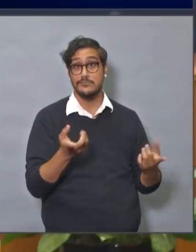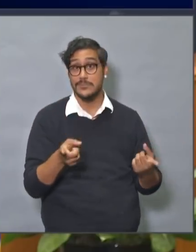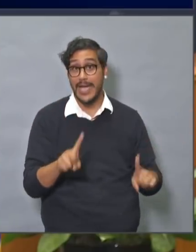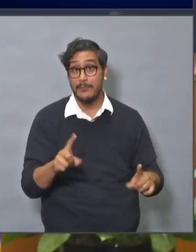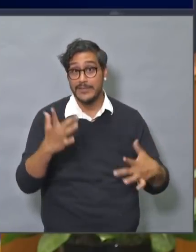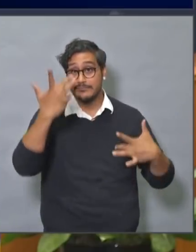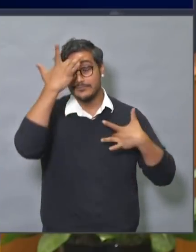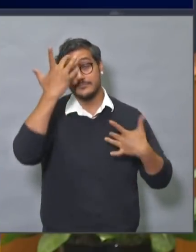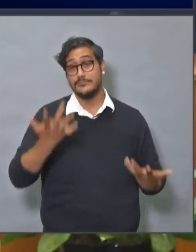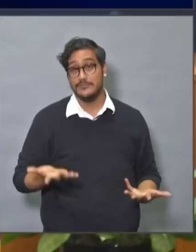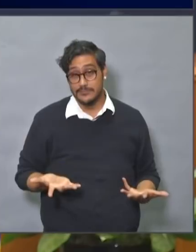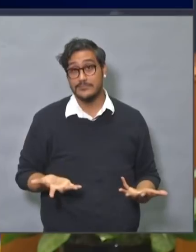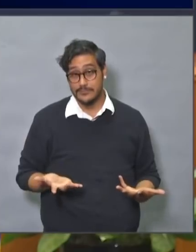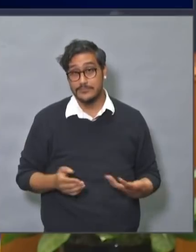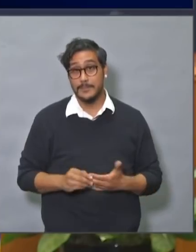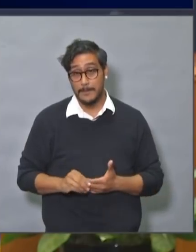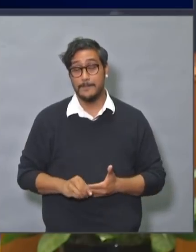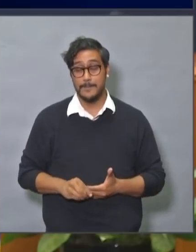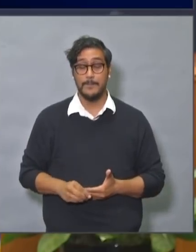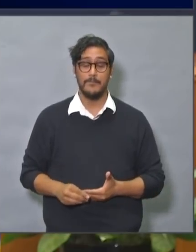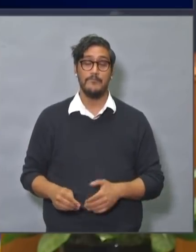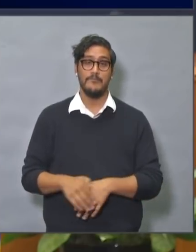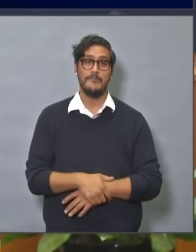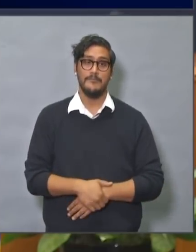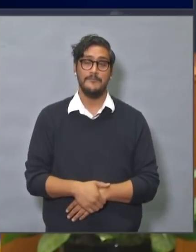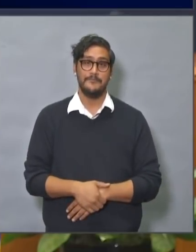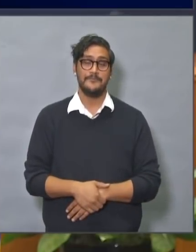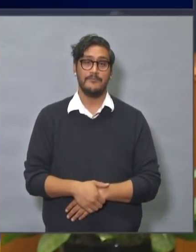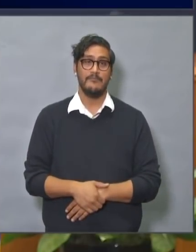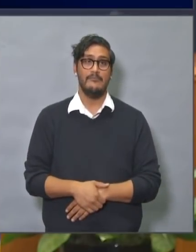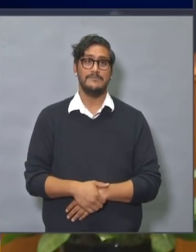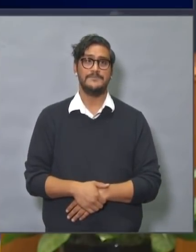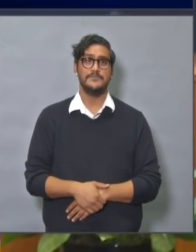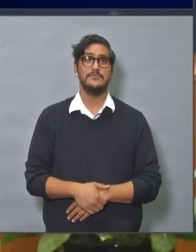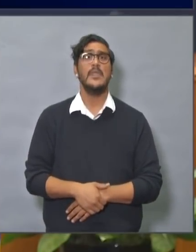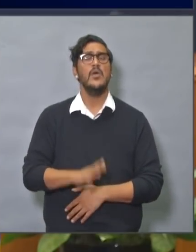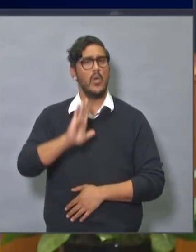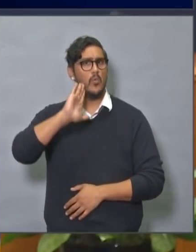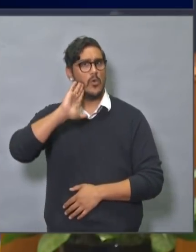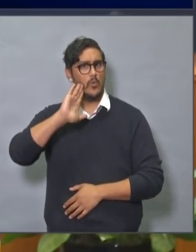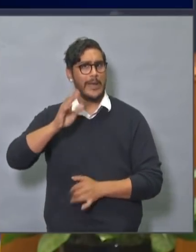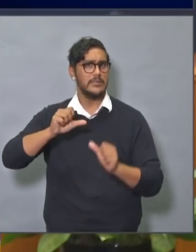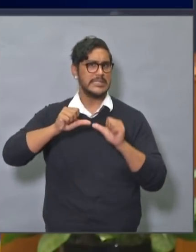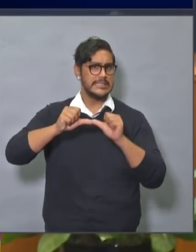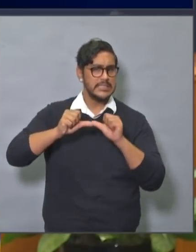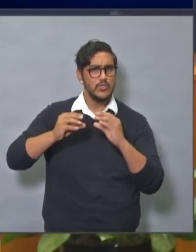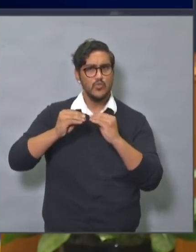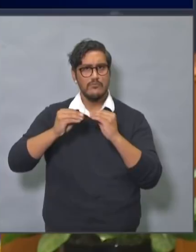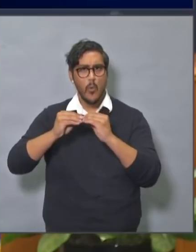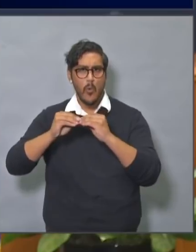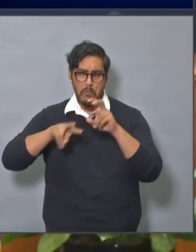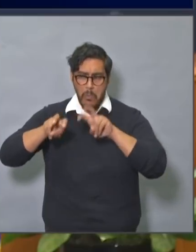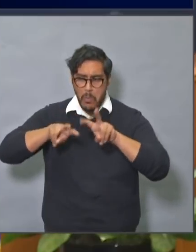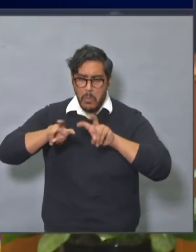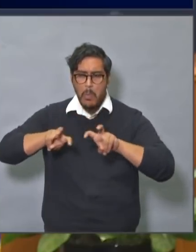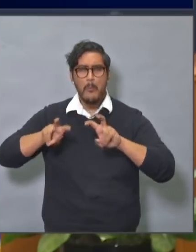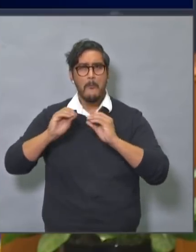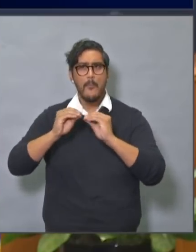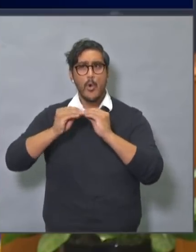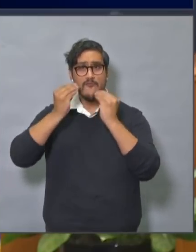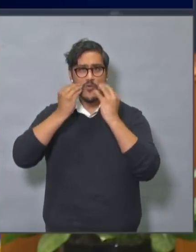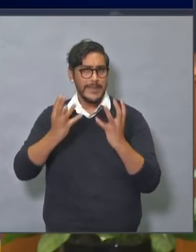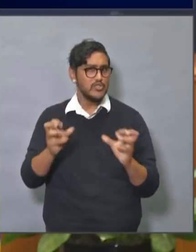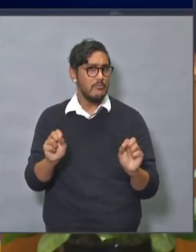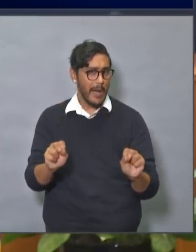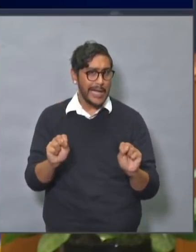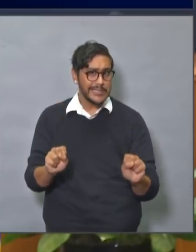prevent yourself from spreading, but also prevent yourself from getting infected. We will continue to dig down and find out as much information as we